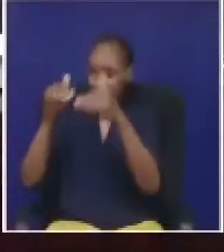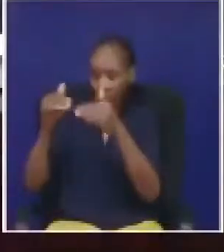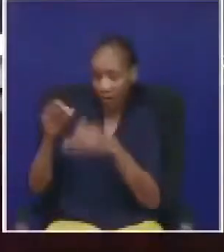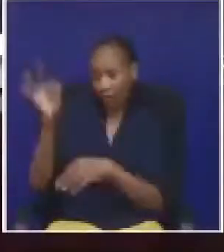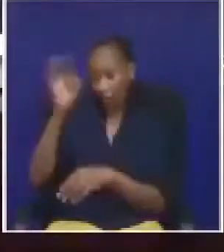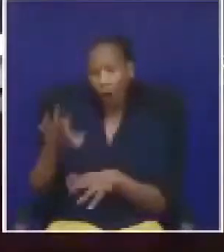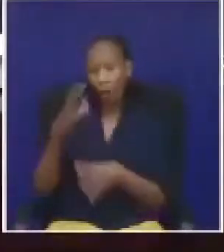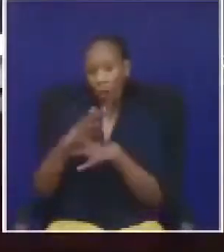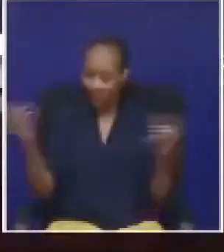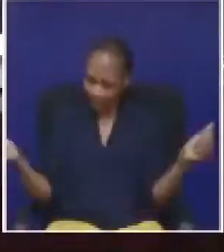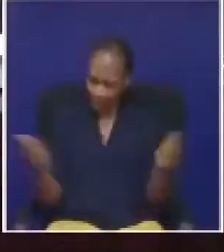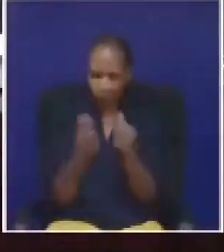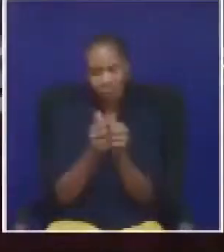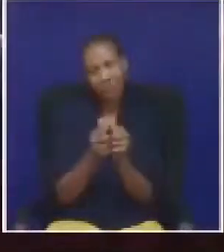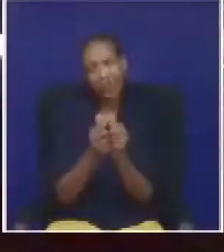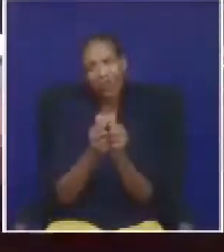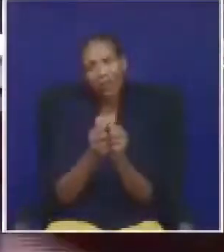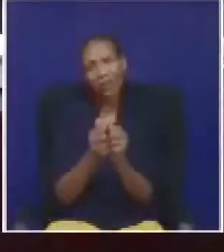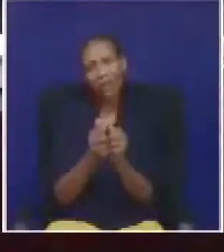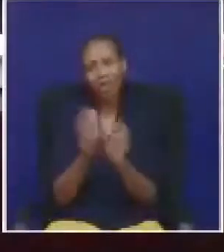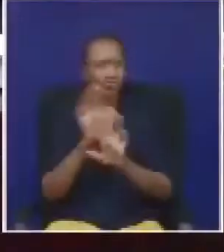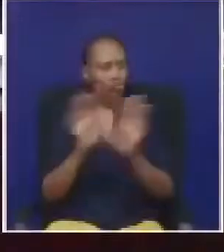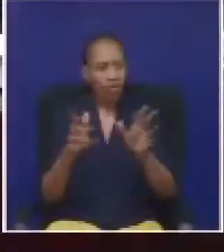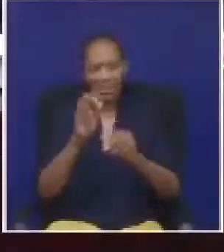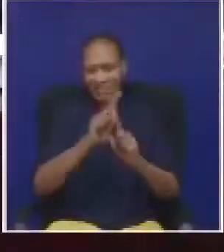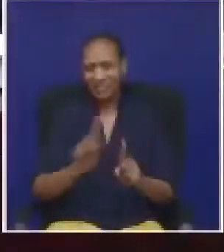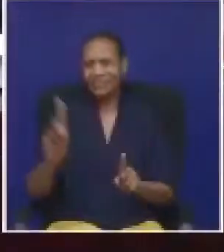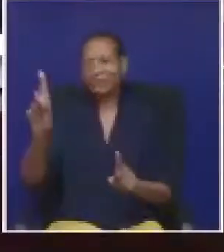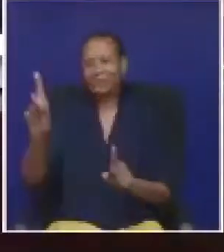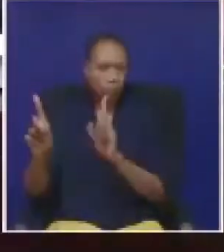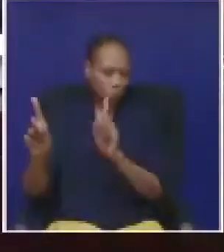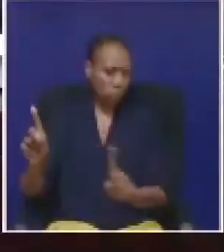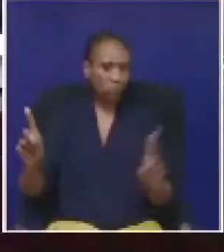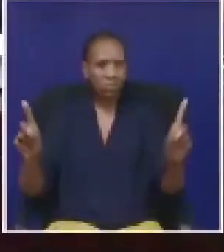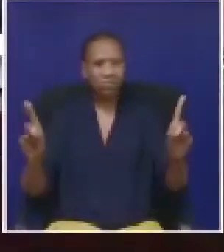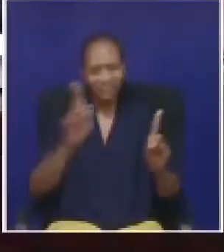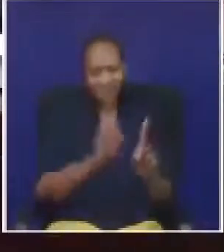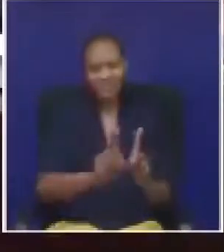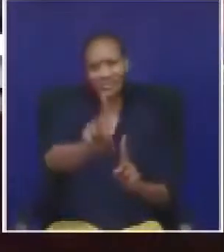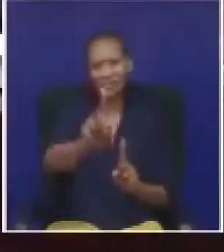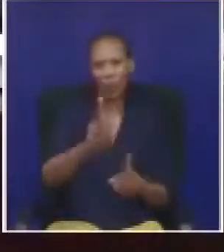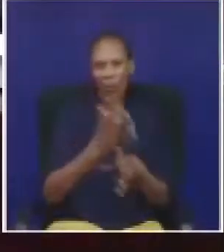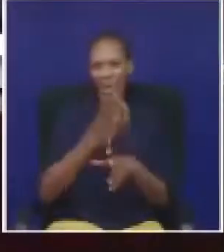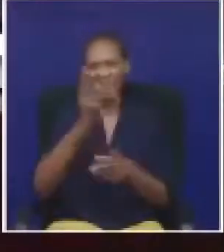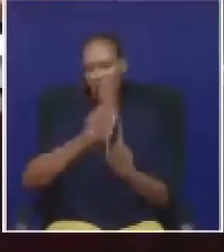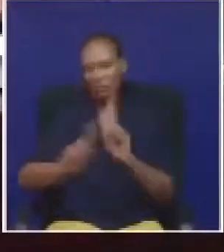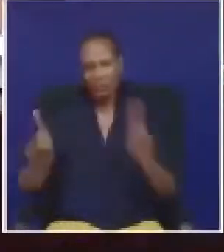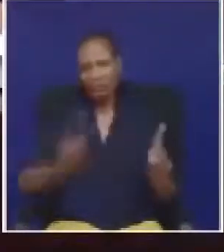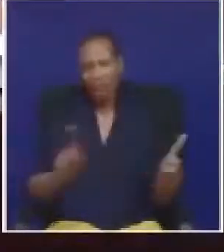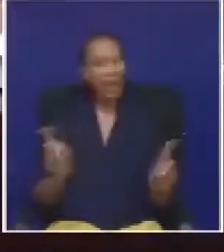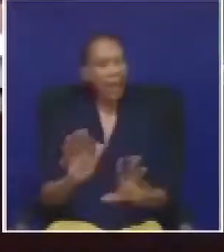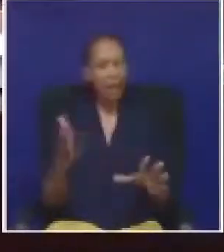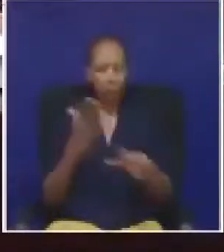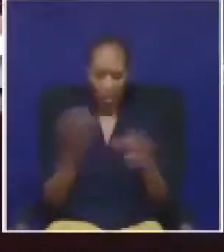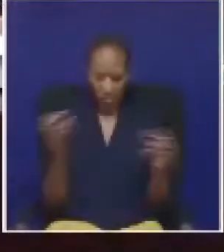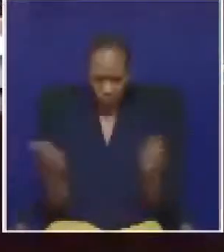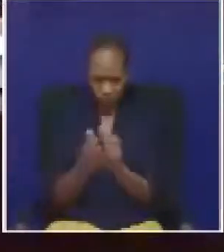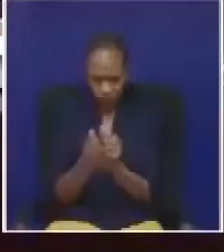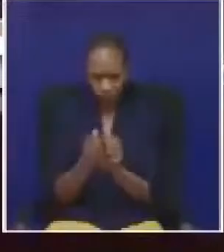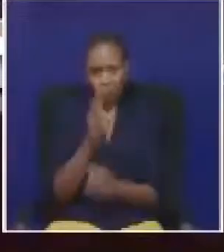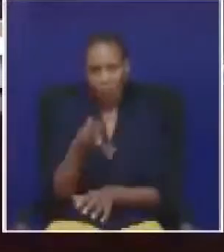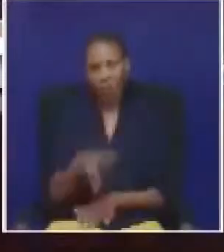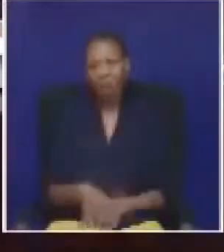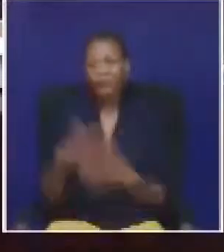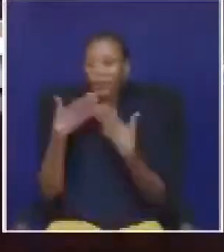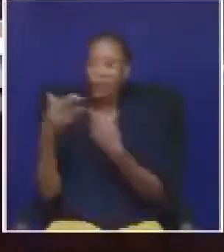as government, rather than 101 entities. Thank you very much. Thank you,